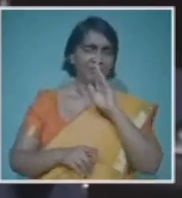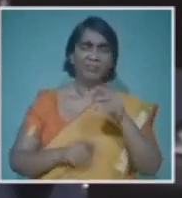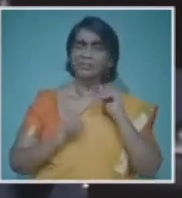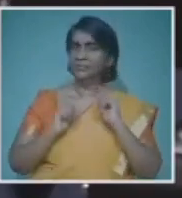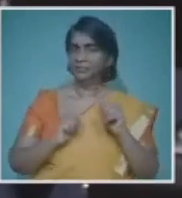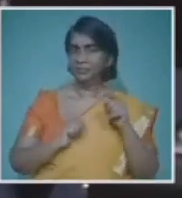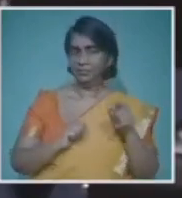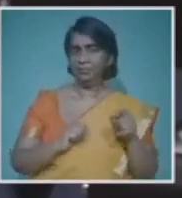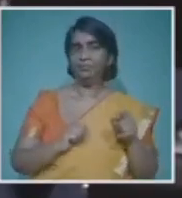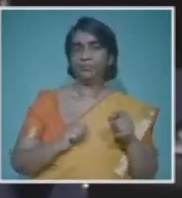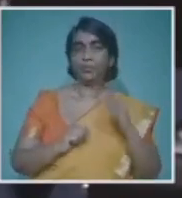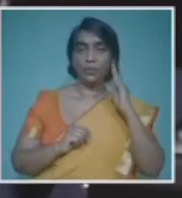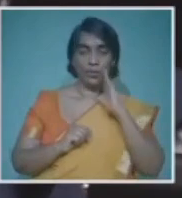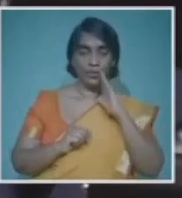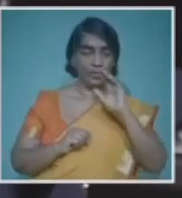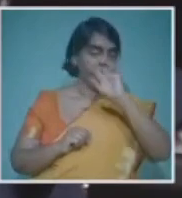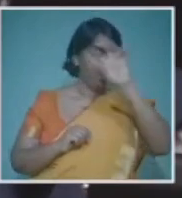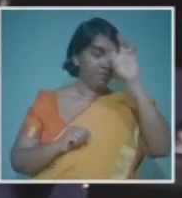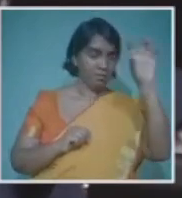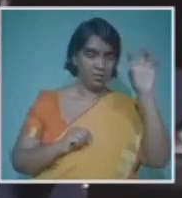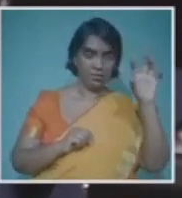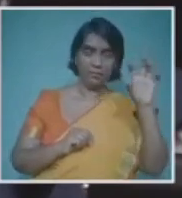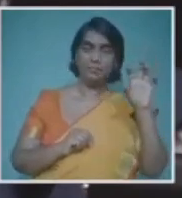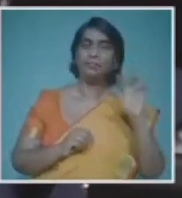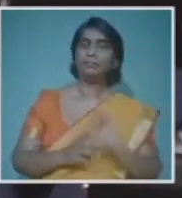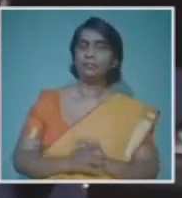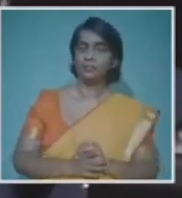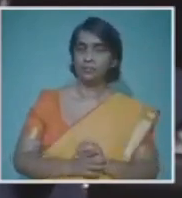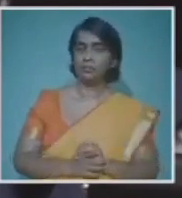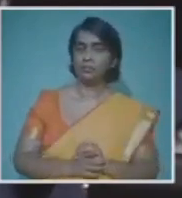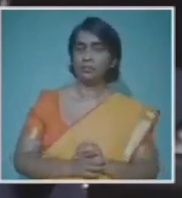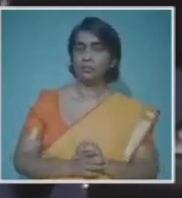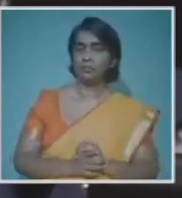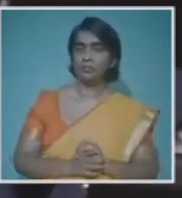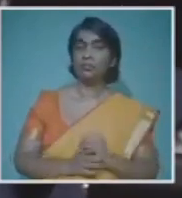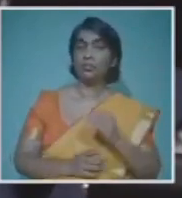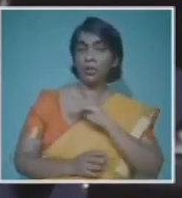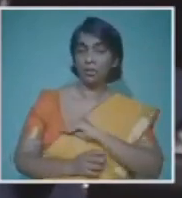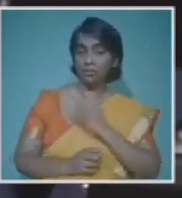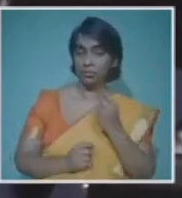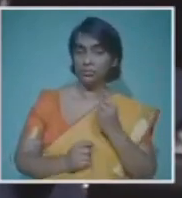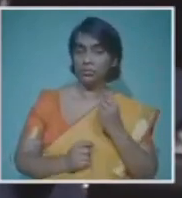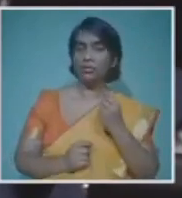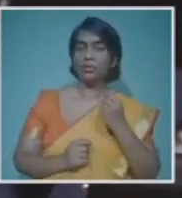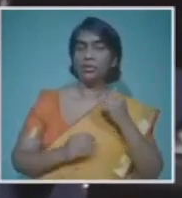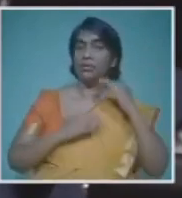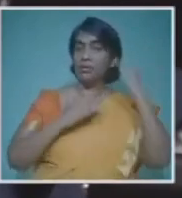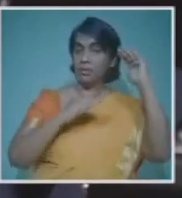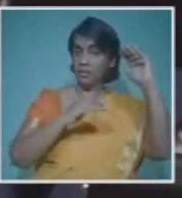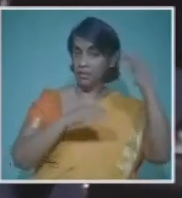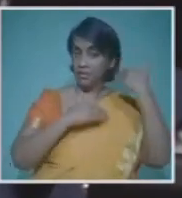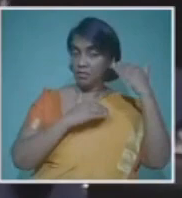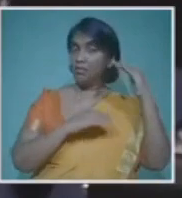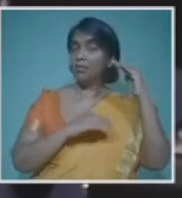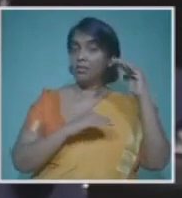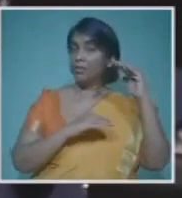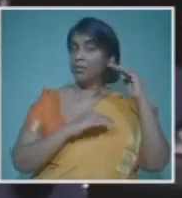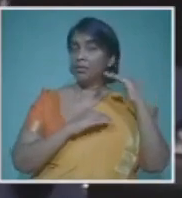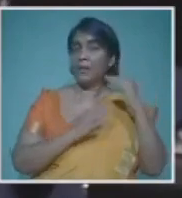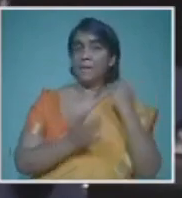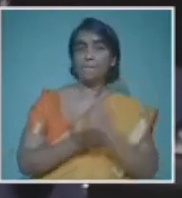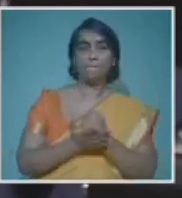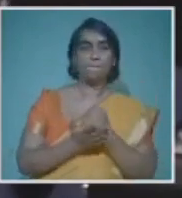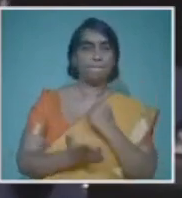by exporters without expatriating it going against the directive of central bank according